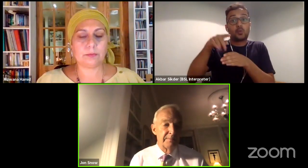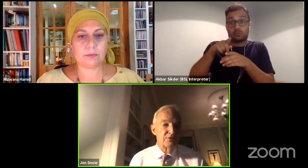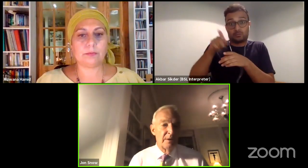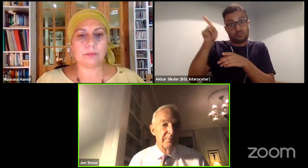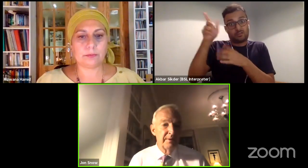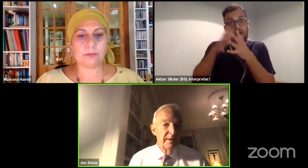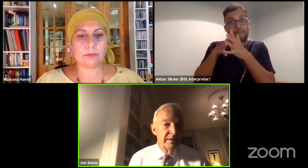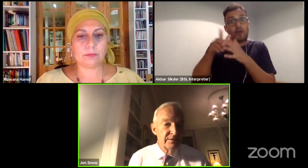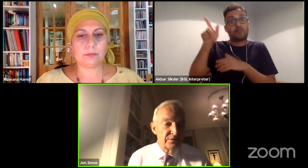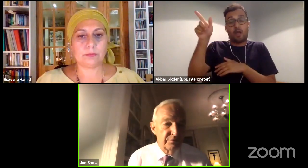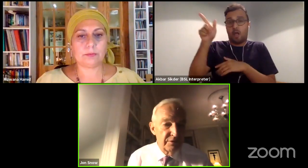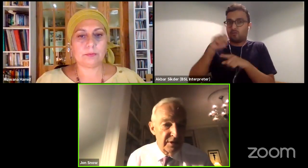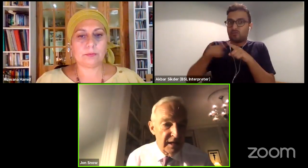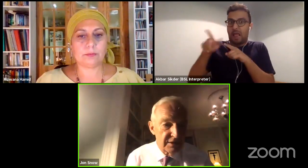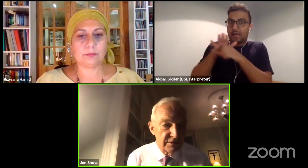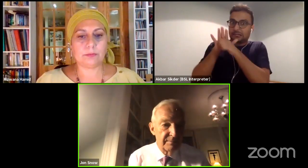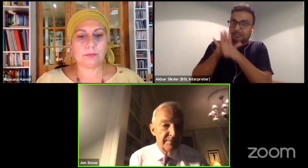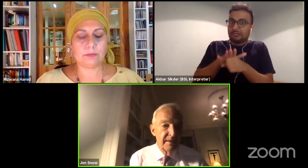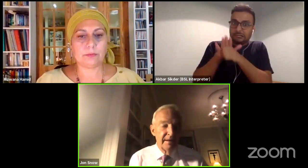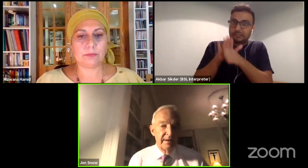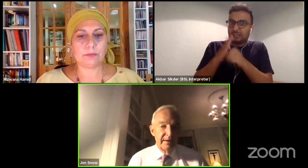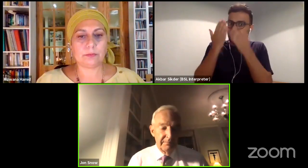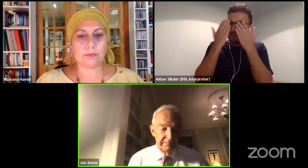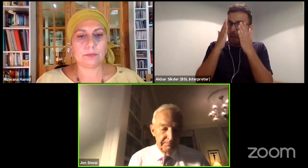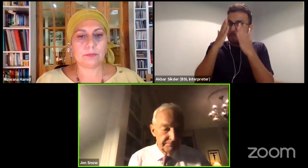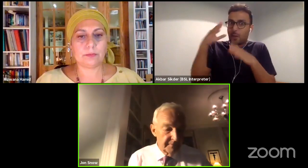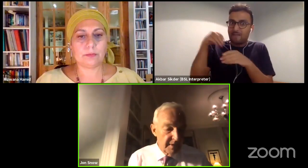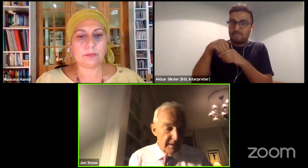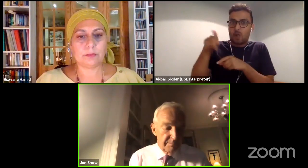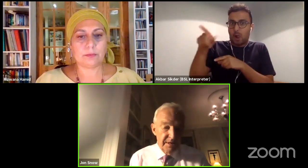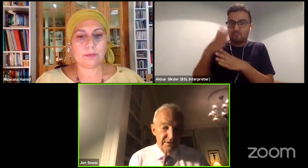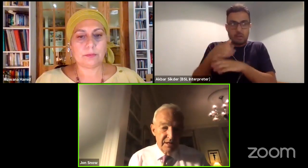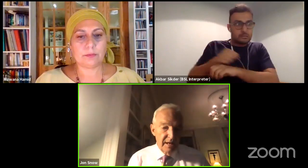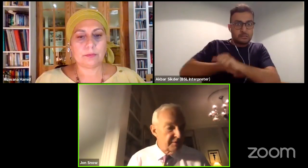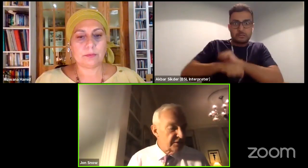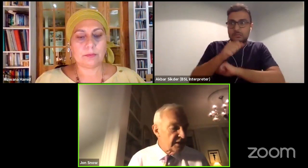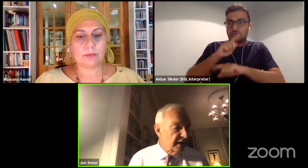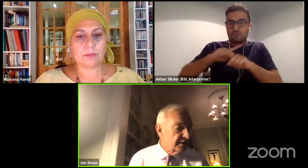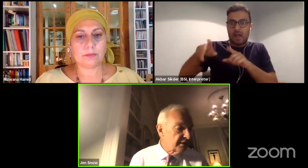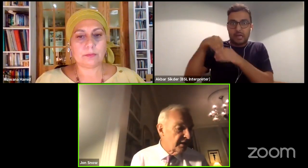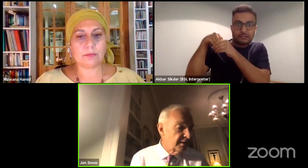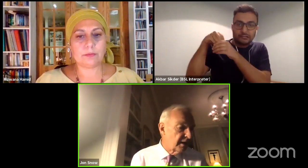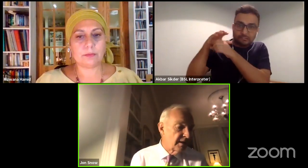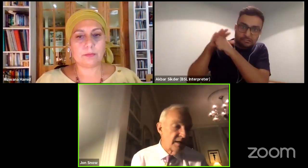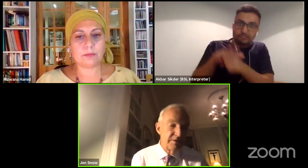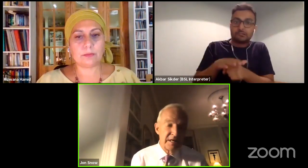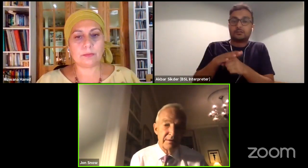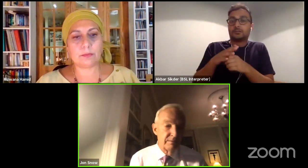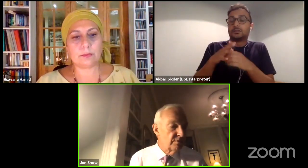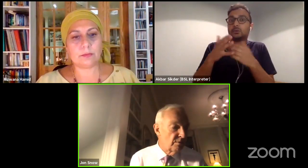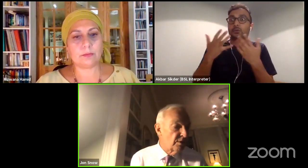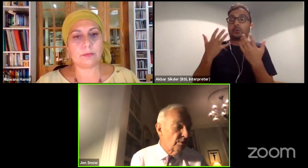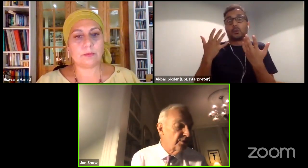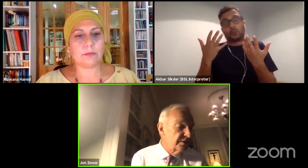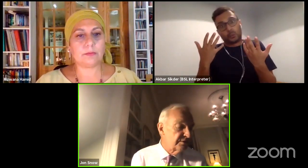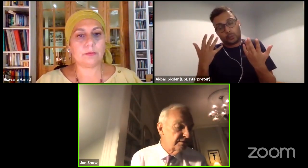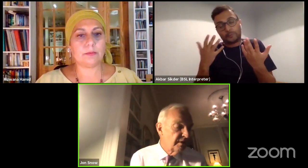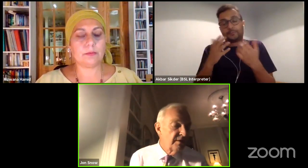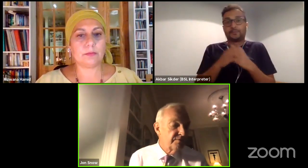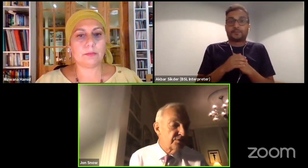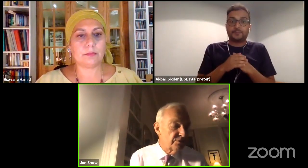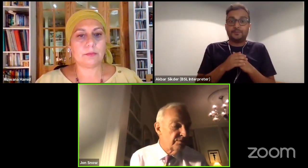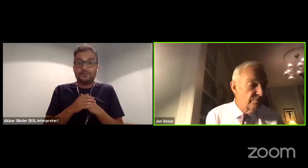last time Trump stood for the election. But having said that, I think, you know, we all